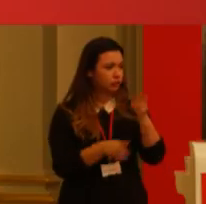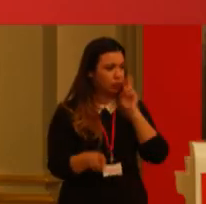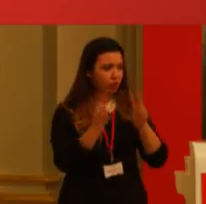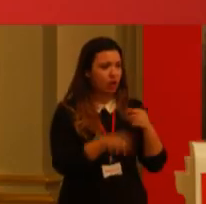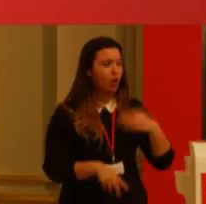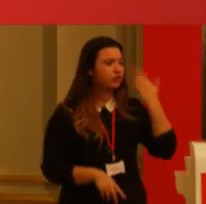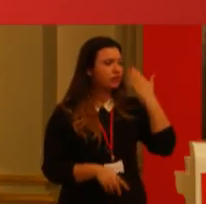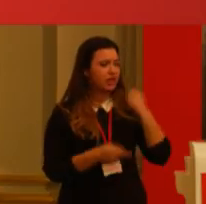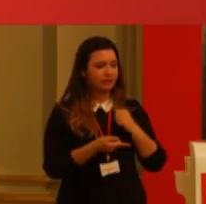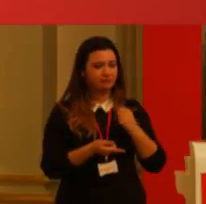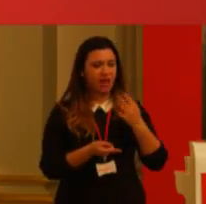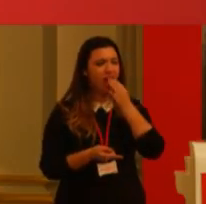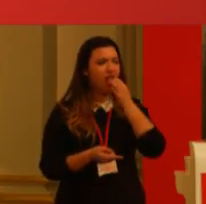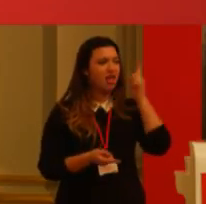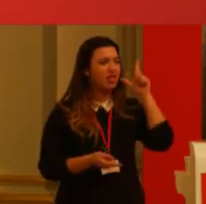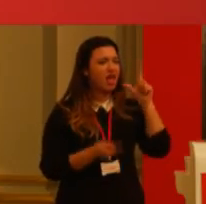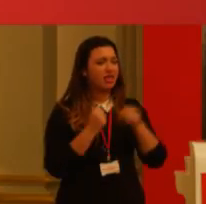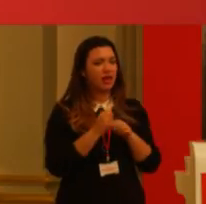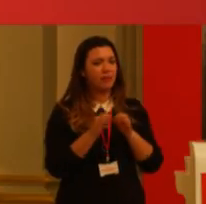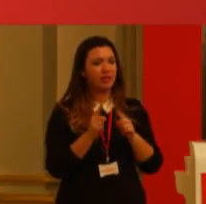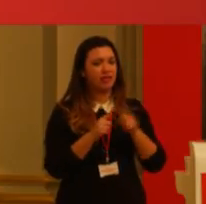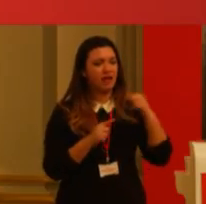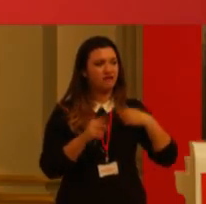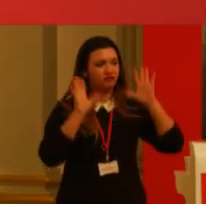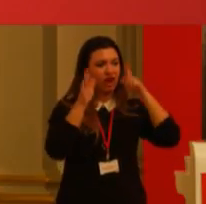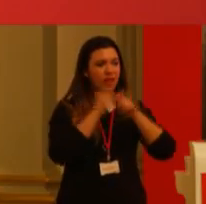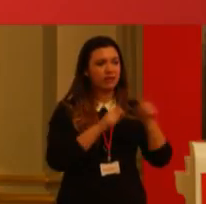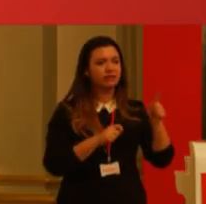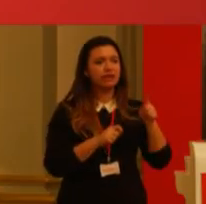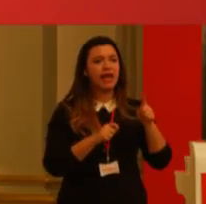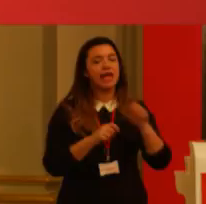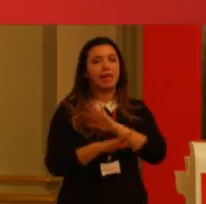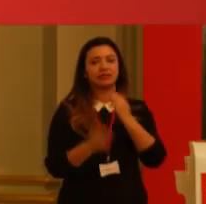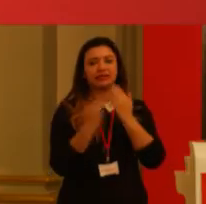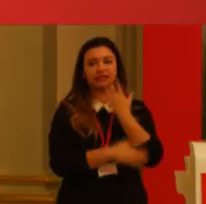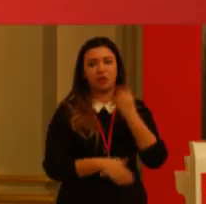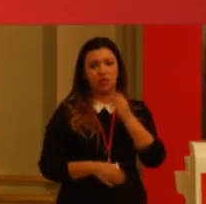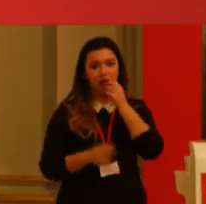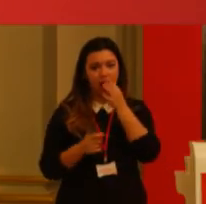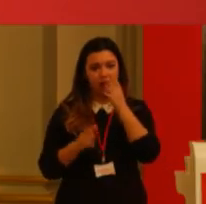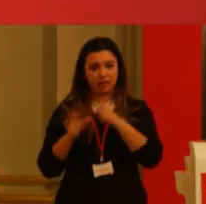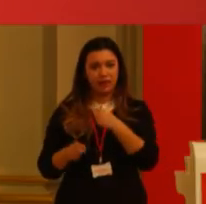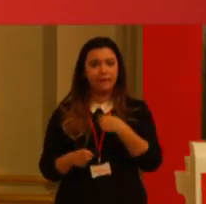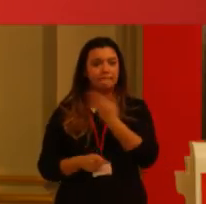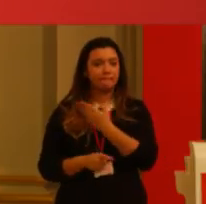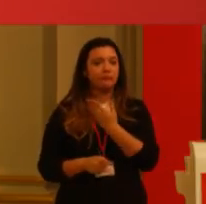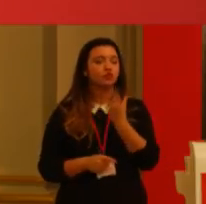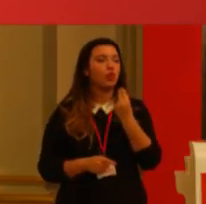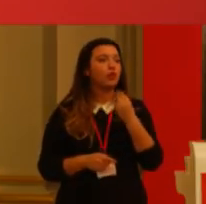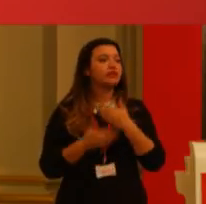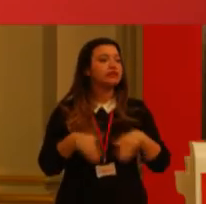In that sense, I don't know whether you know this. Last week in Ankara, LGBT activities have been